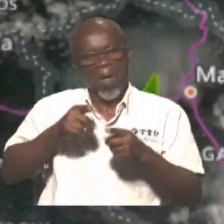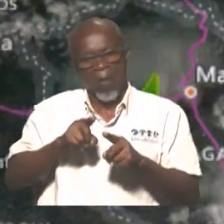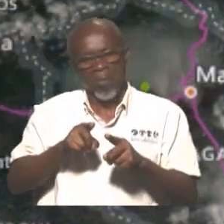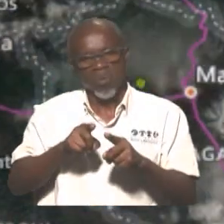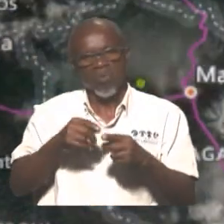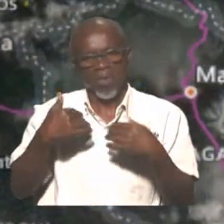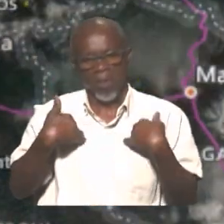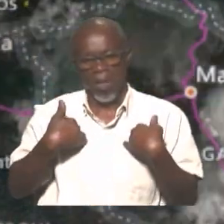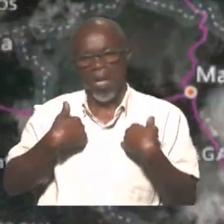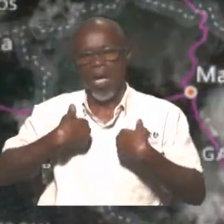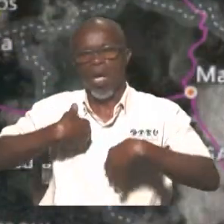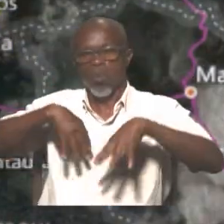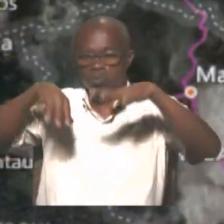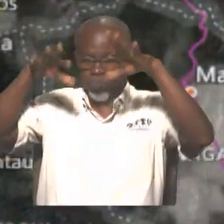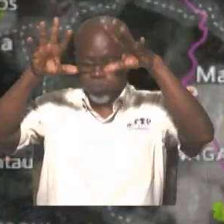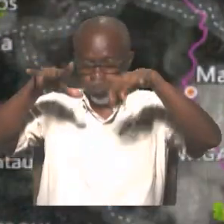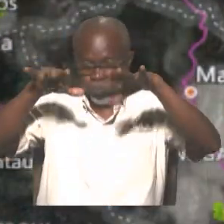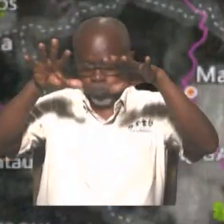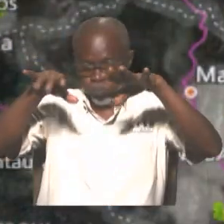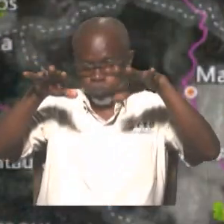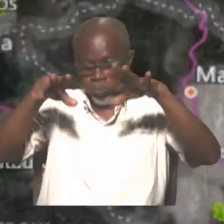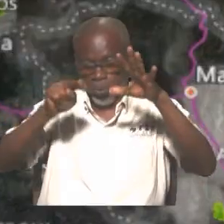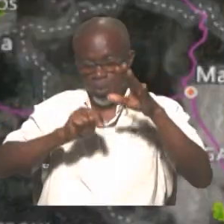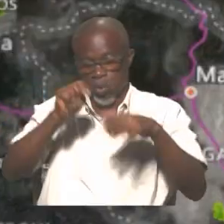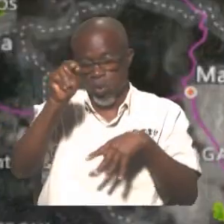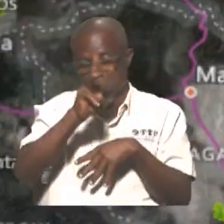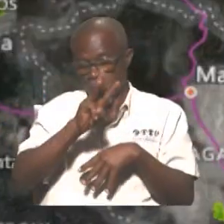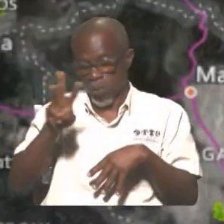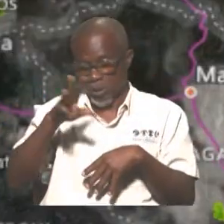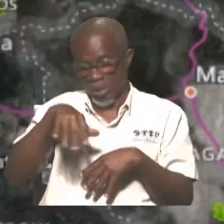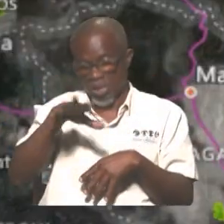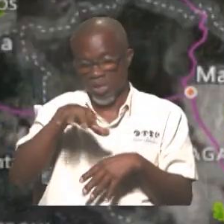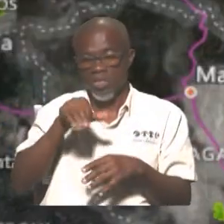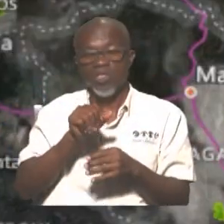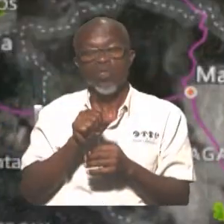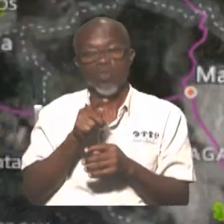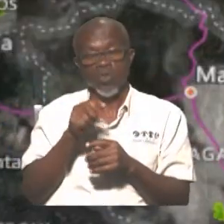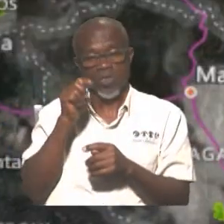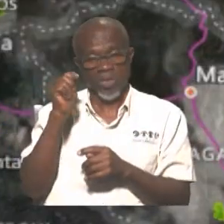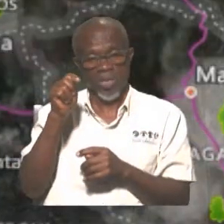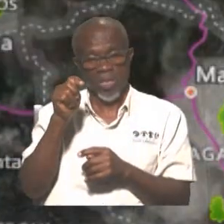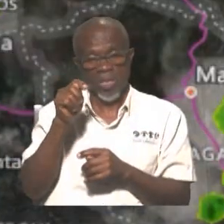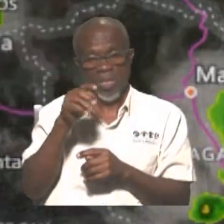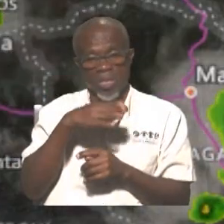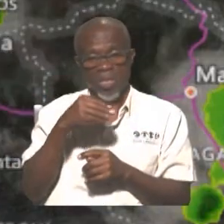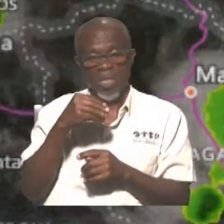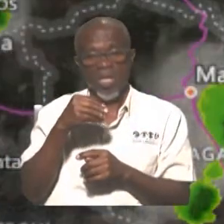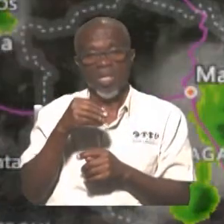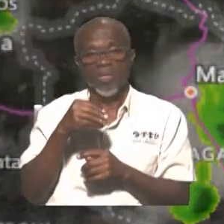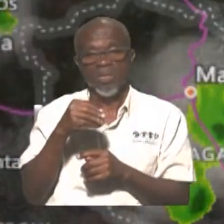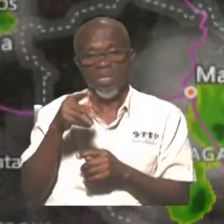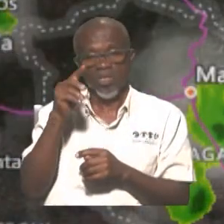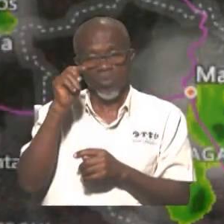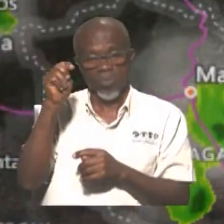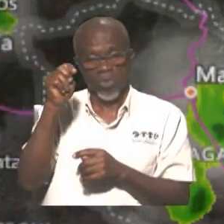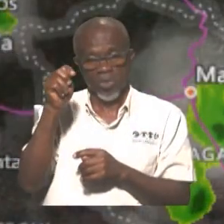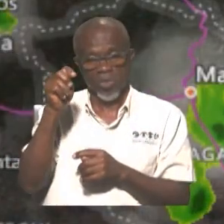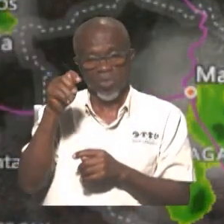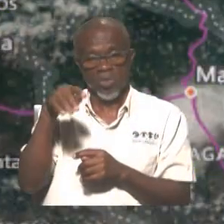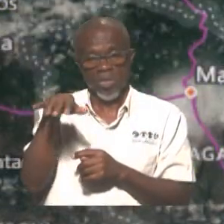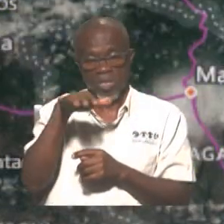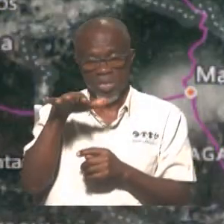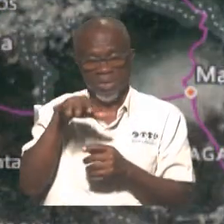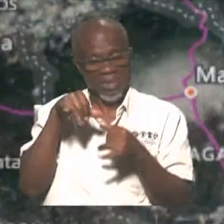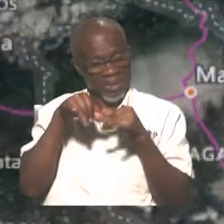isolated thunderstorms, mainly over northwest and southwestern parts of Trinidad, while the remainder of the island and Tobago stayed